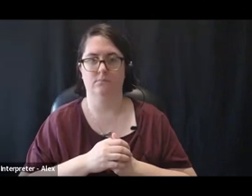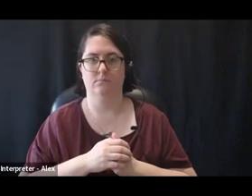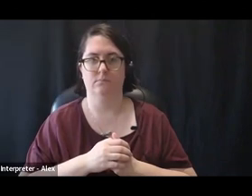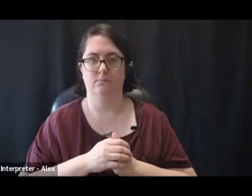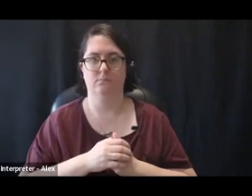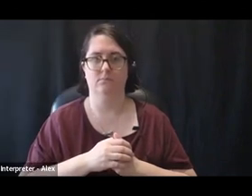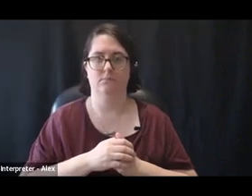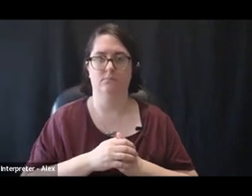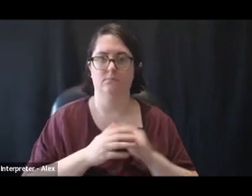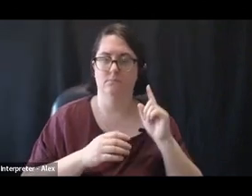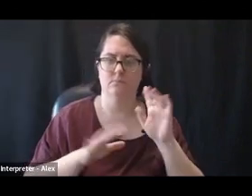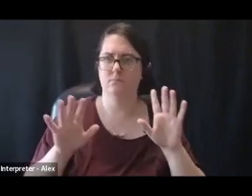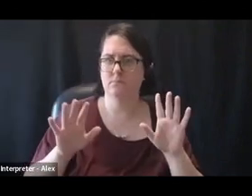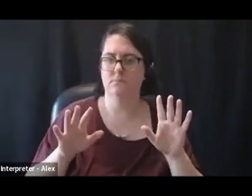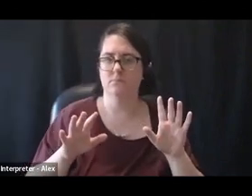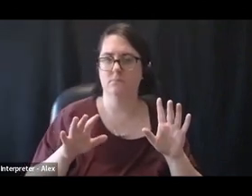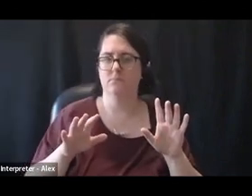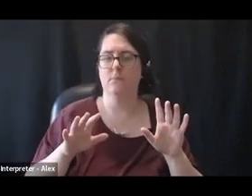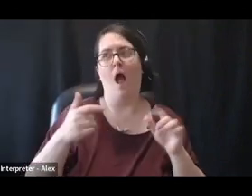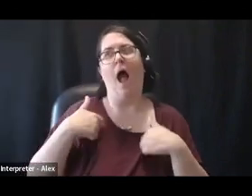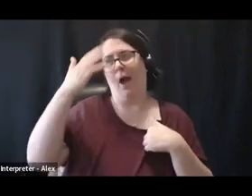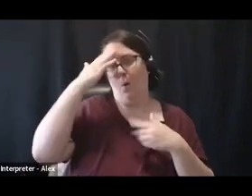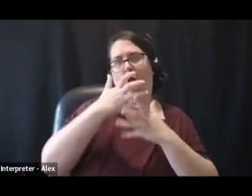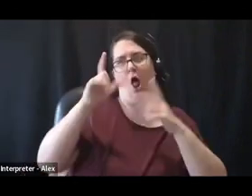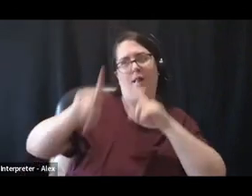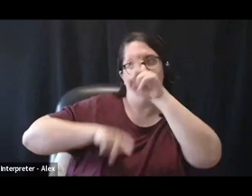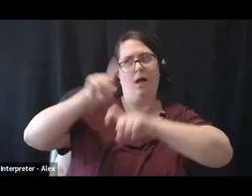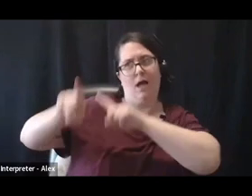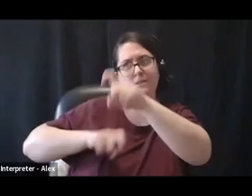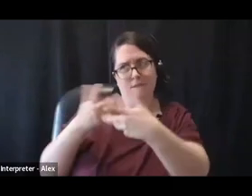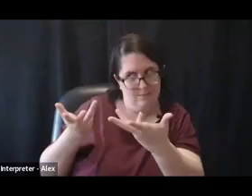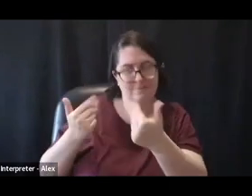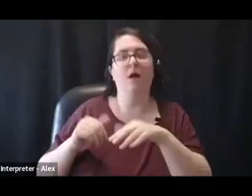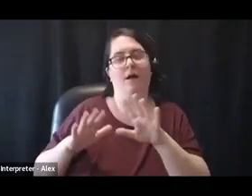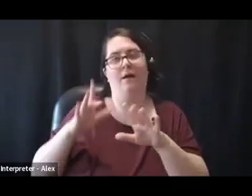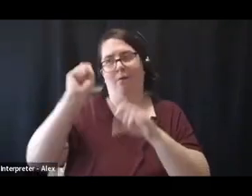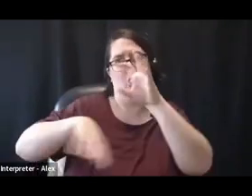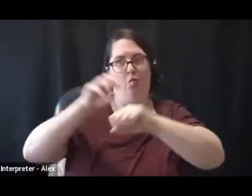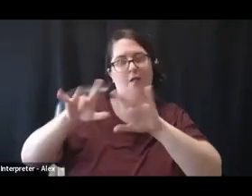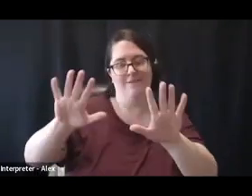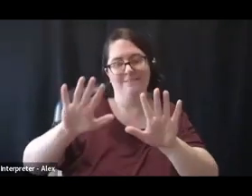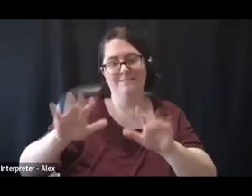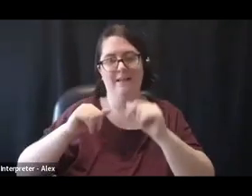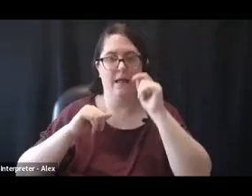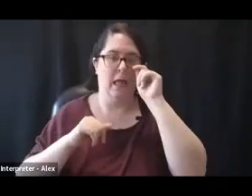So I'm bringing a lot of conversation, a lot of ideas, right? So that's all right. So yeah,